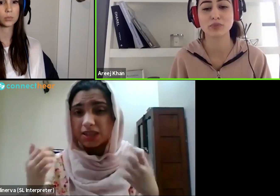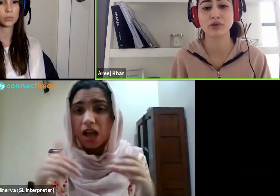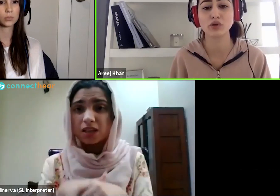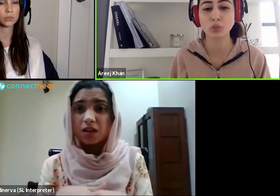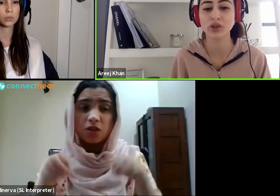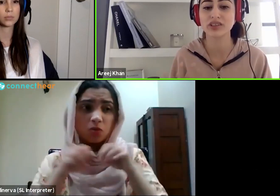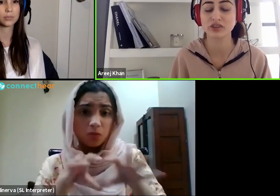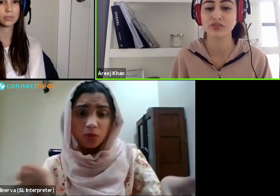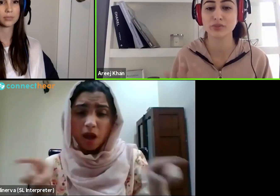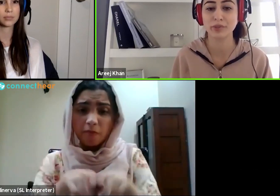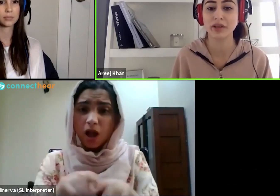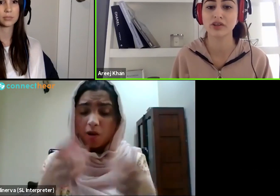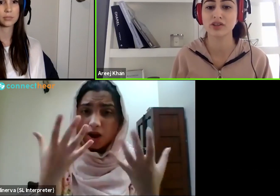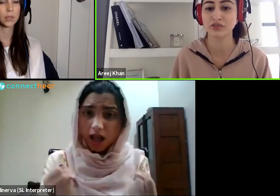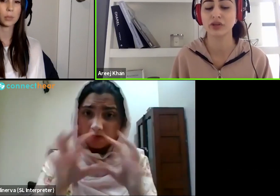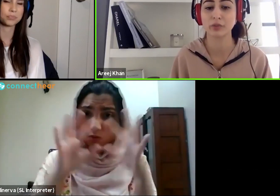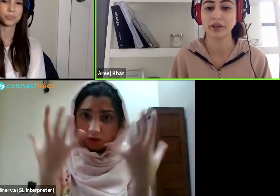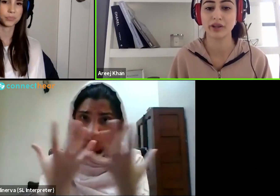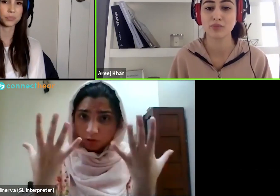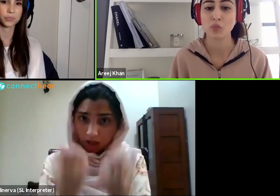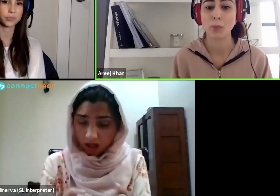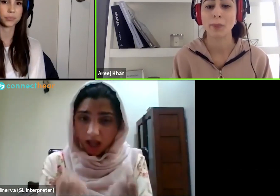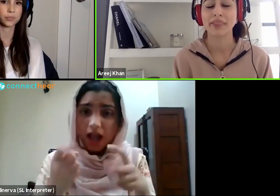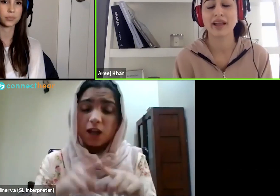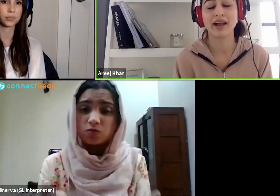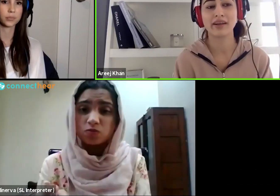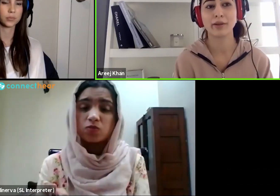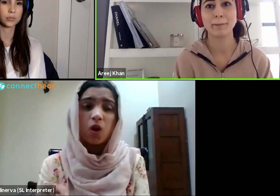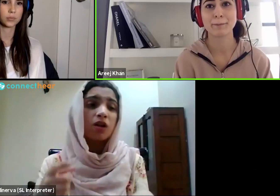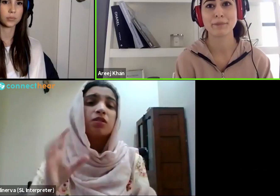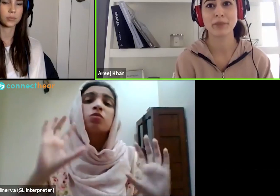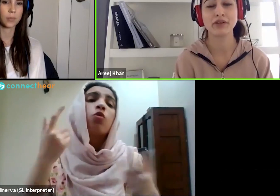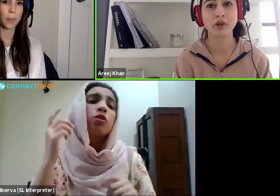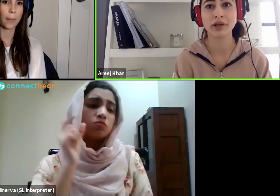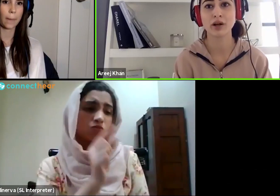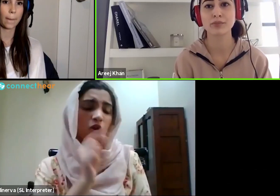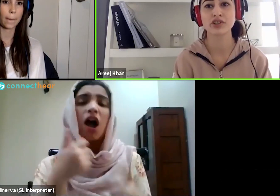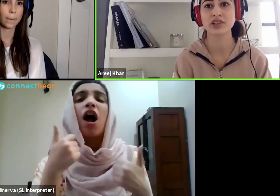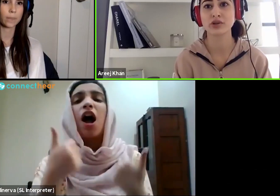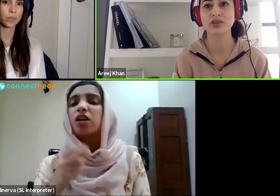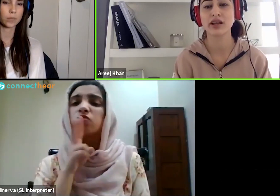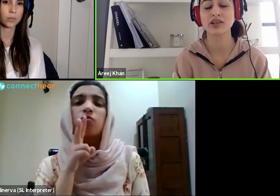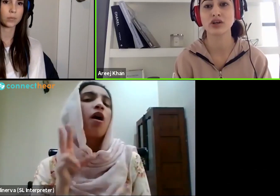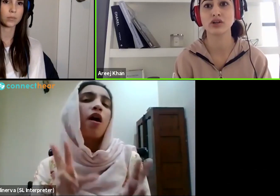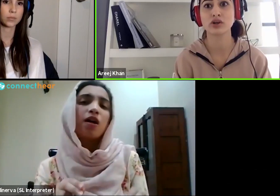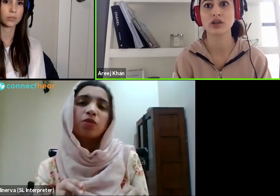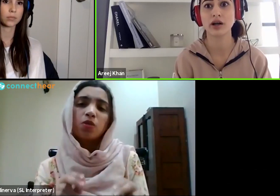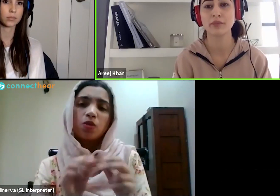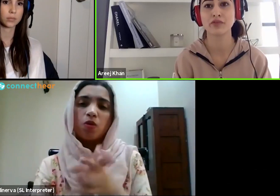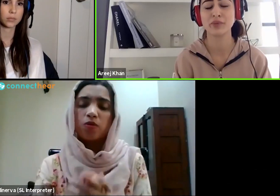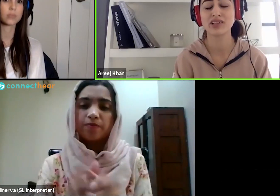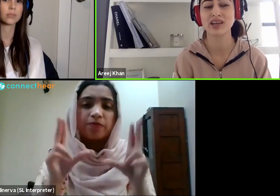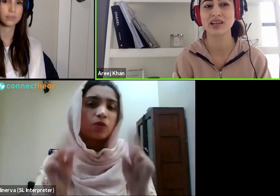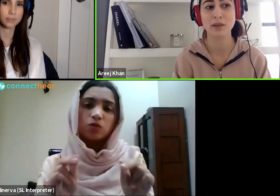yes, but no one deserves to be made to feel that way. And I mean, growing up, just like you said, it took a long